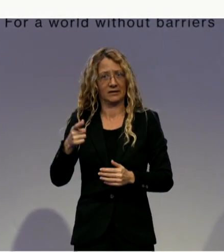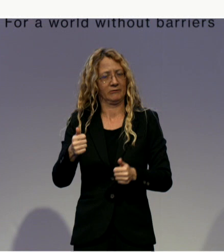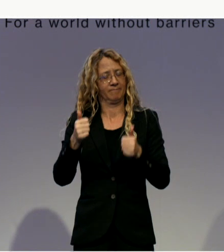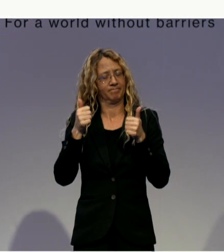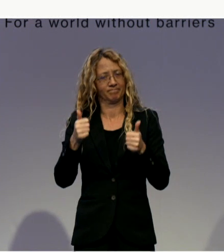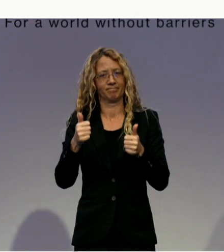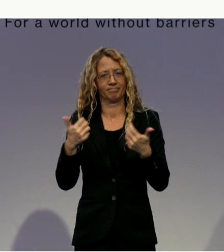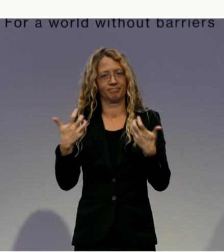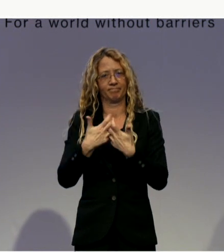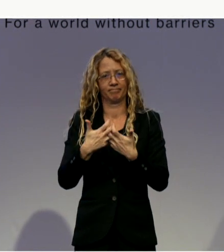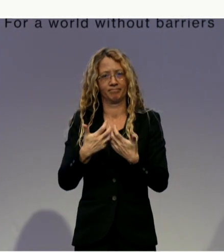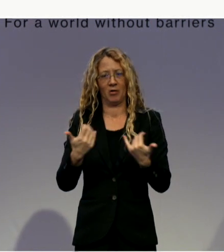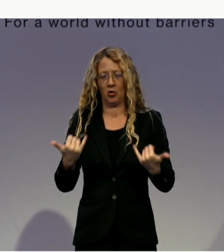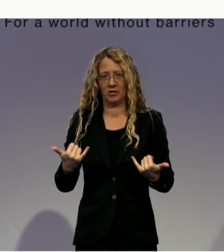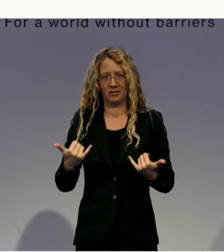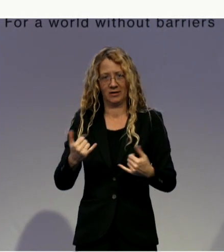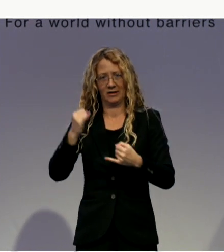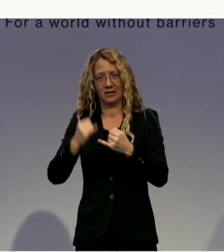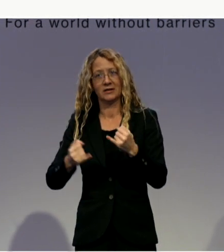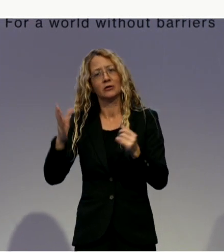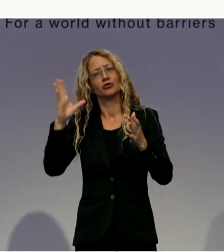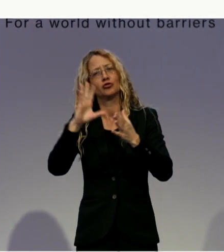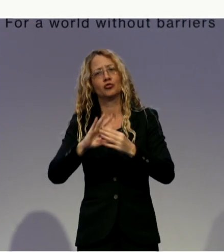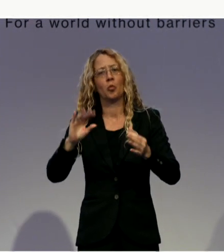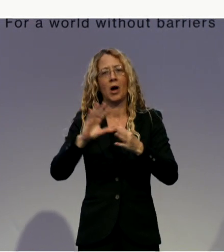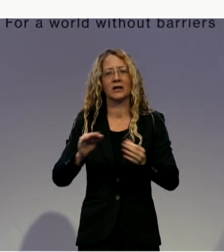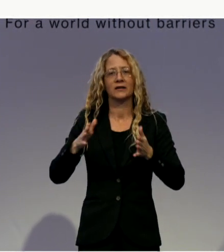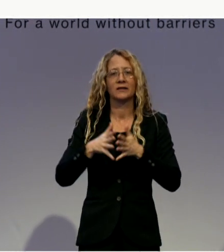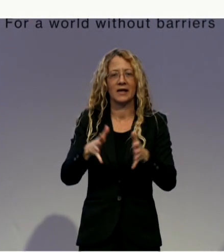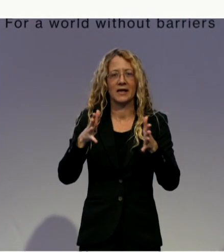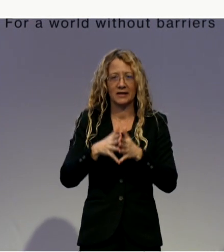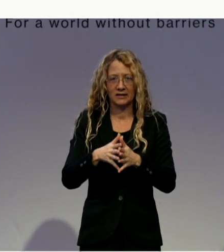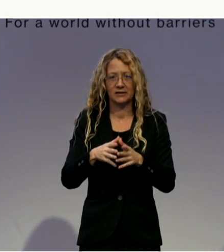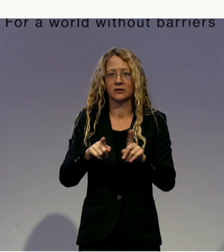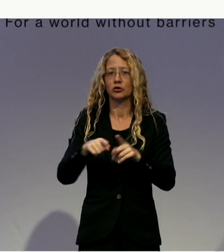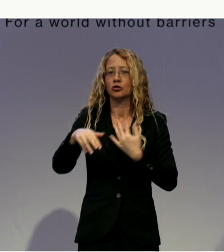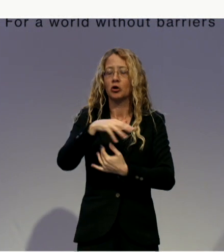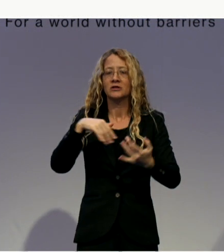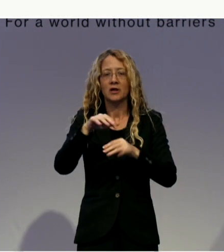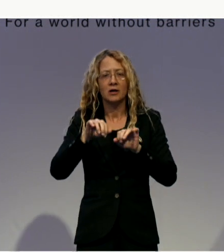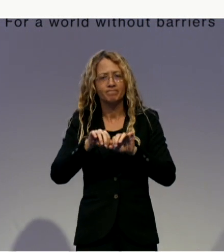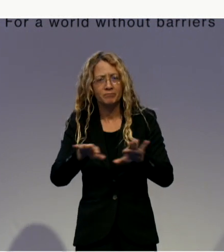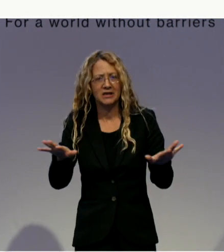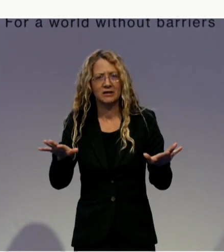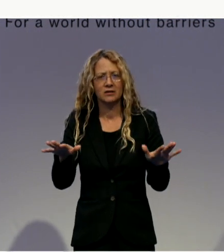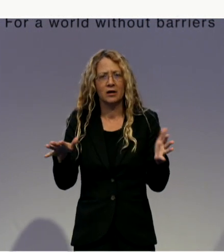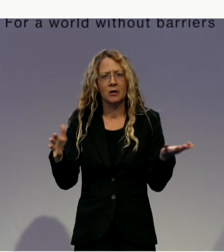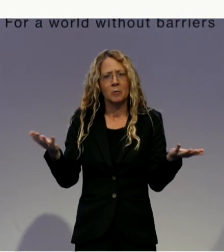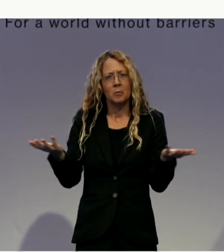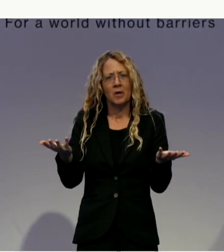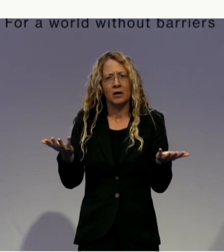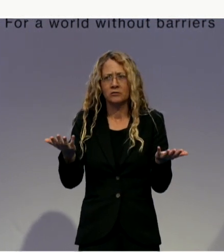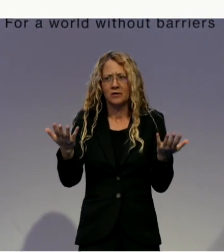of social media and story and film and video. And we could not be more delighted to have our panel here behind